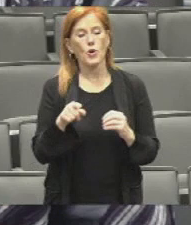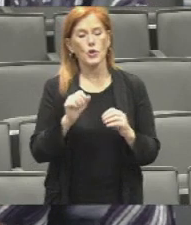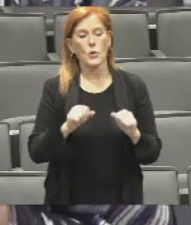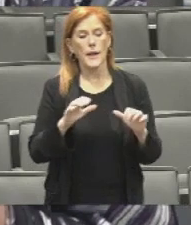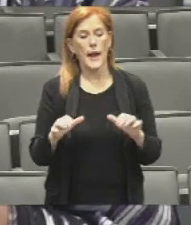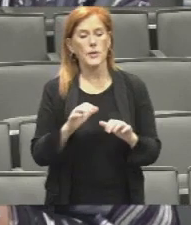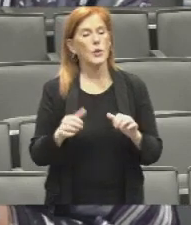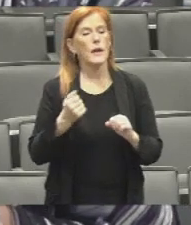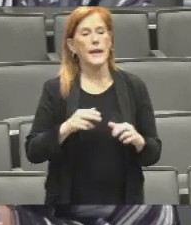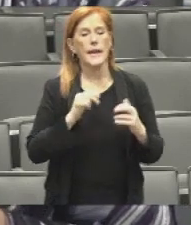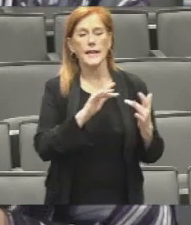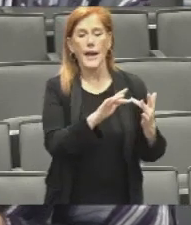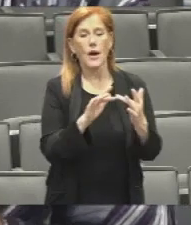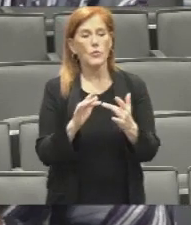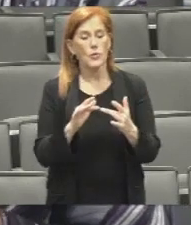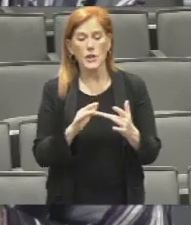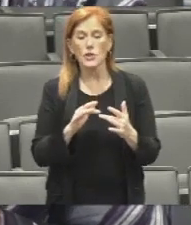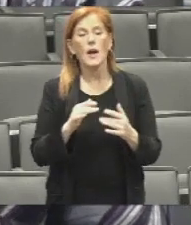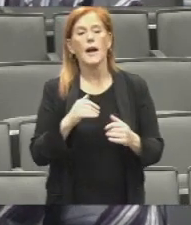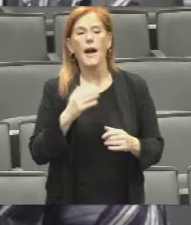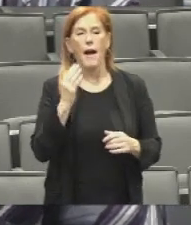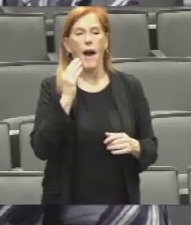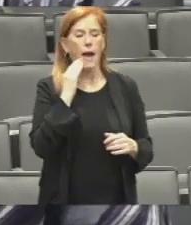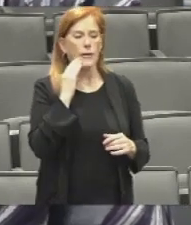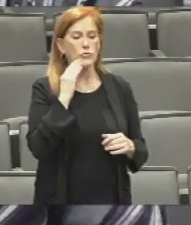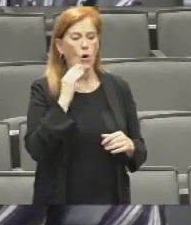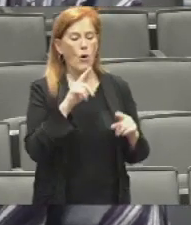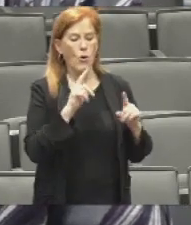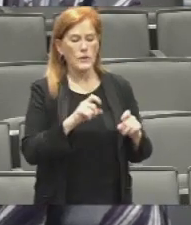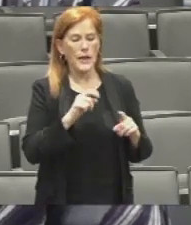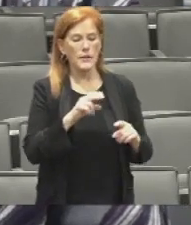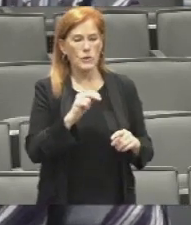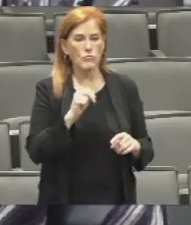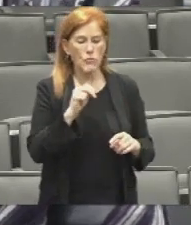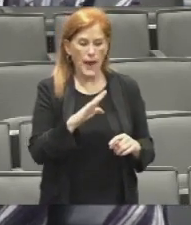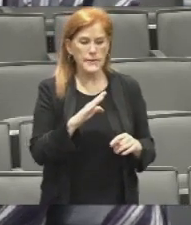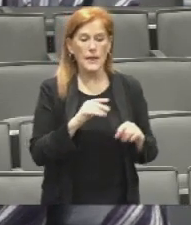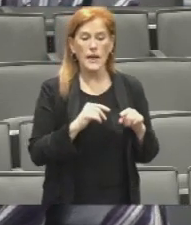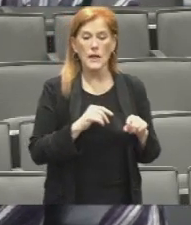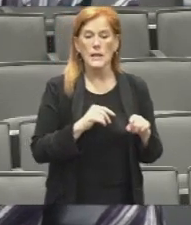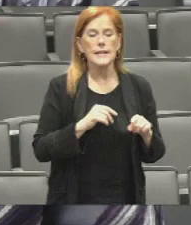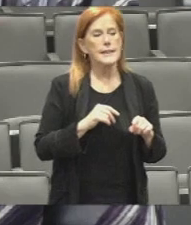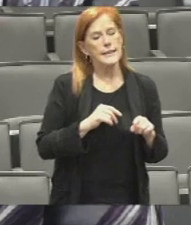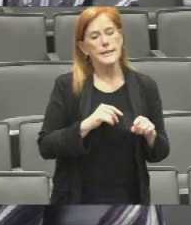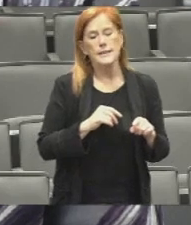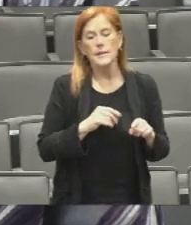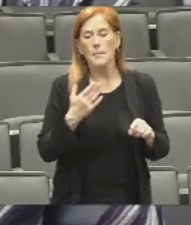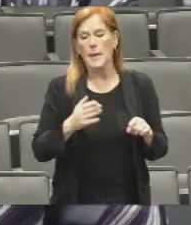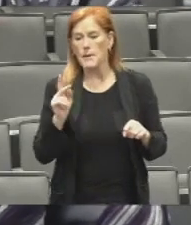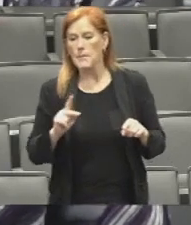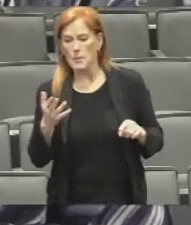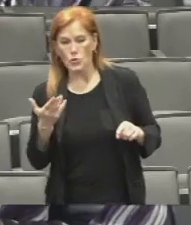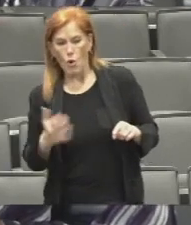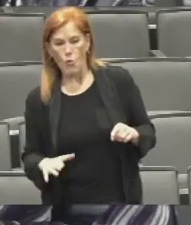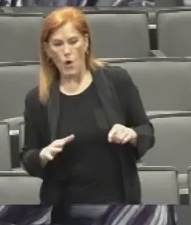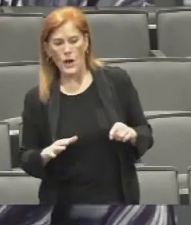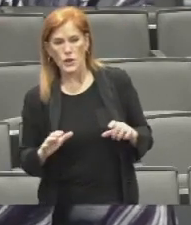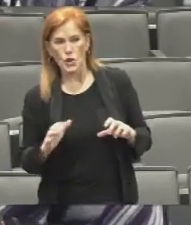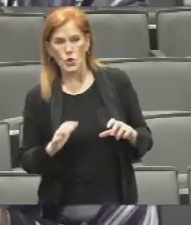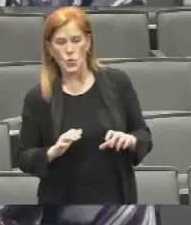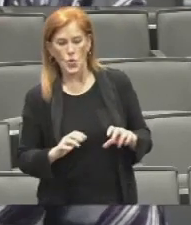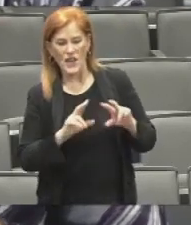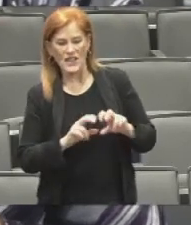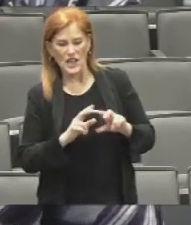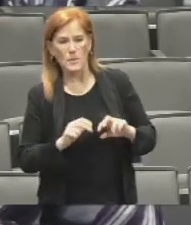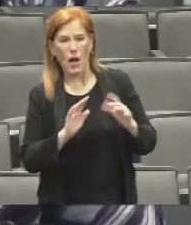any outreach, I know Test Nebraska has some shortcomings. The individuals may not want to do the assessment